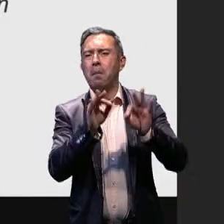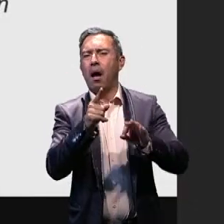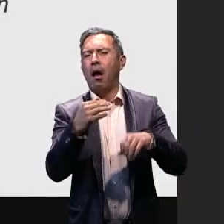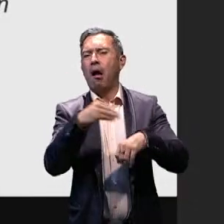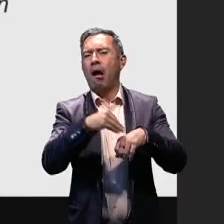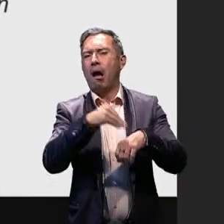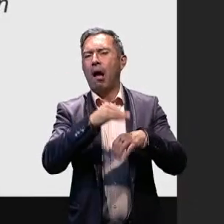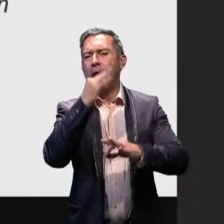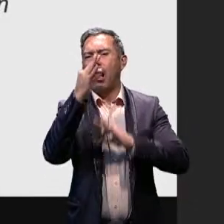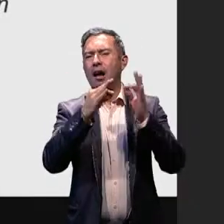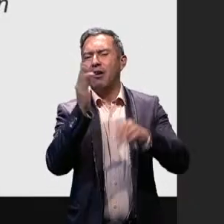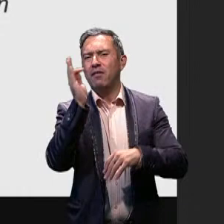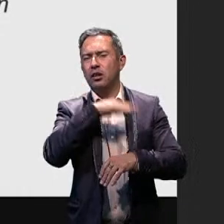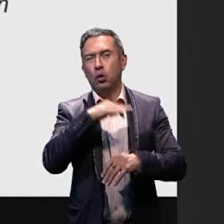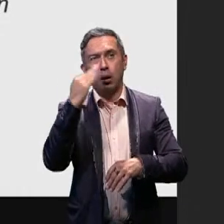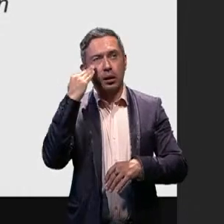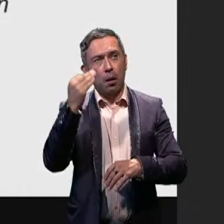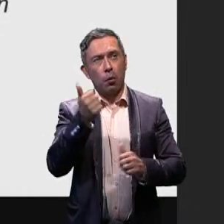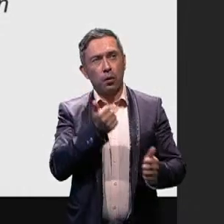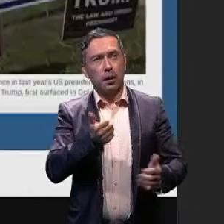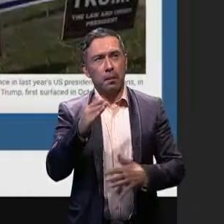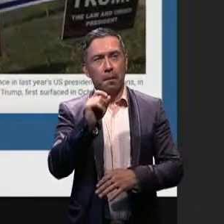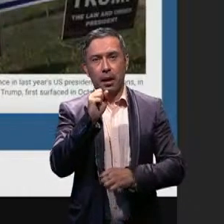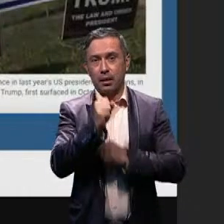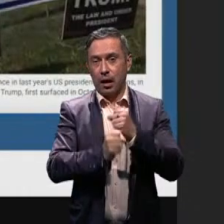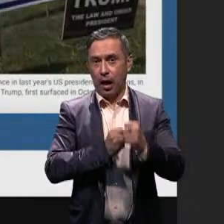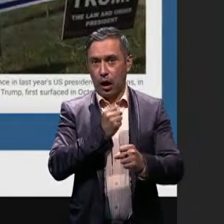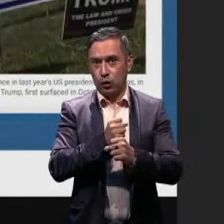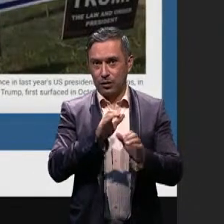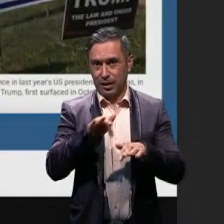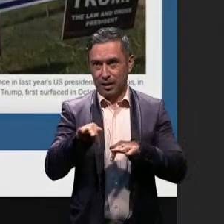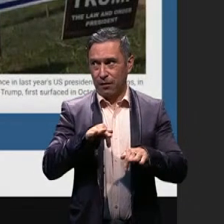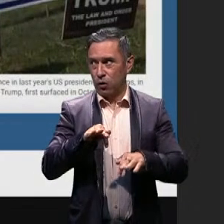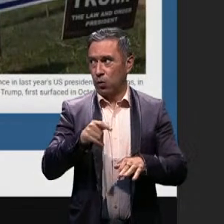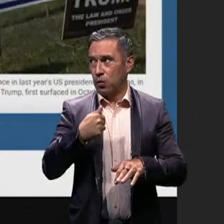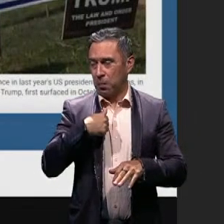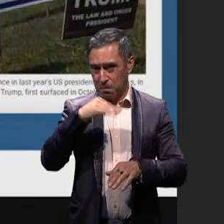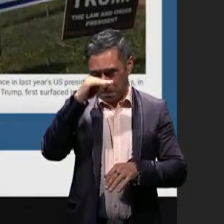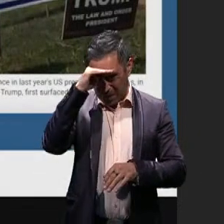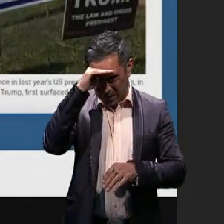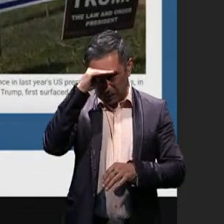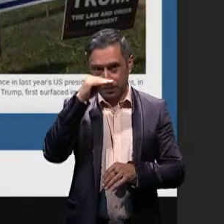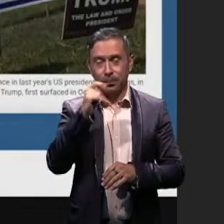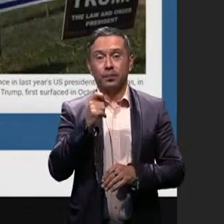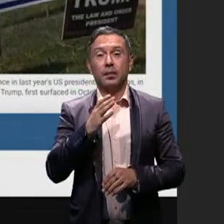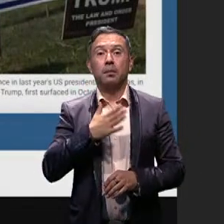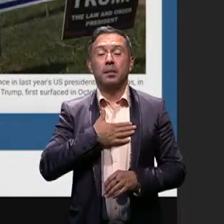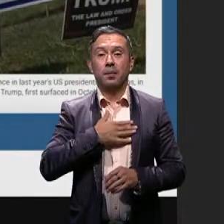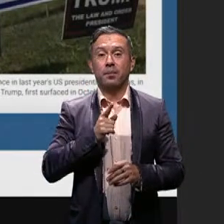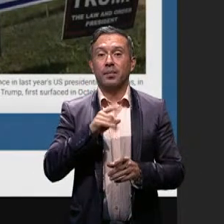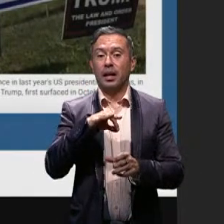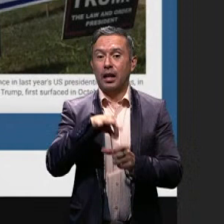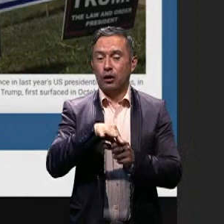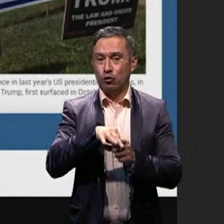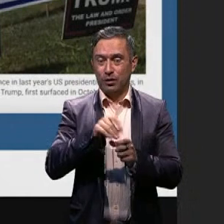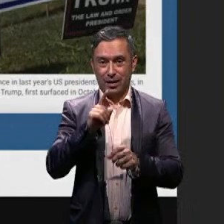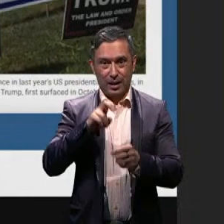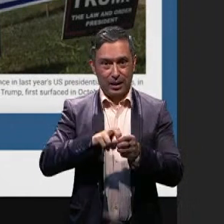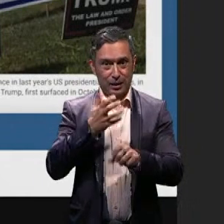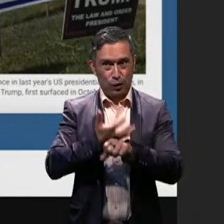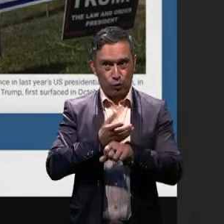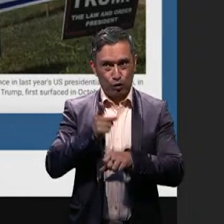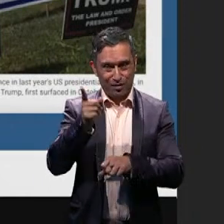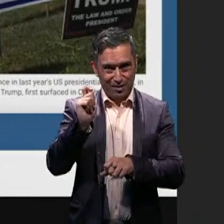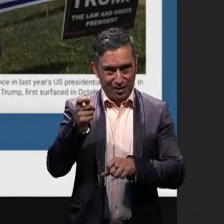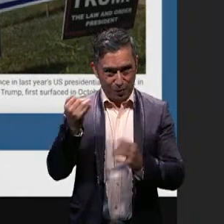would find myself talking about our elections in this way in the United States. And yet here we are.